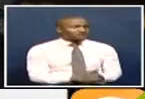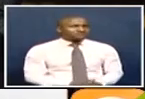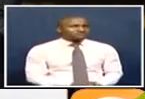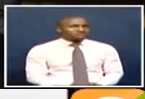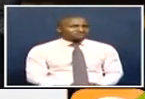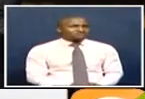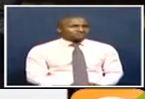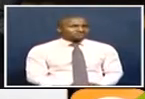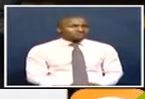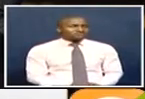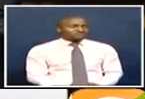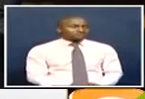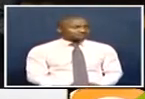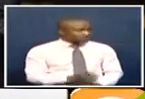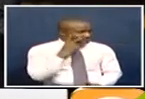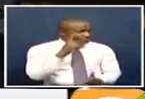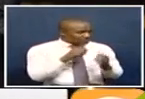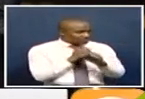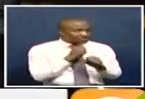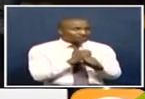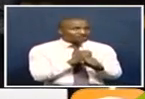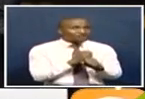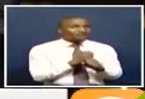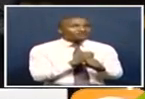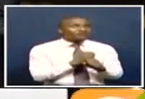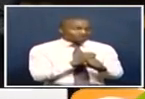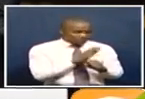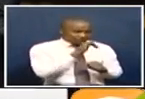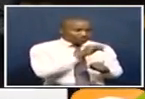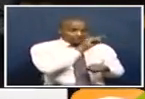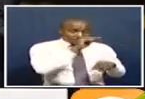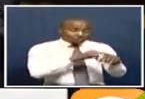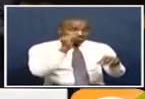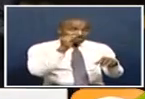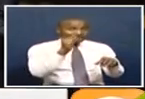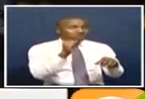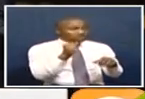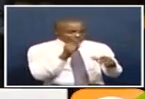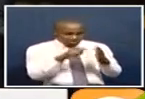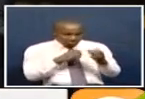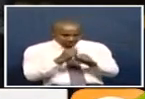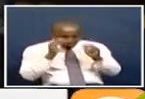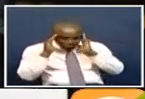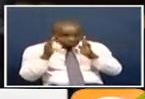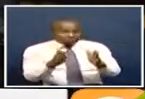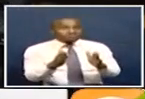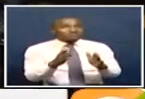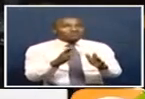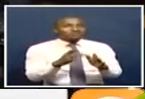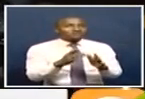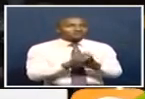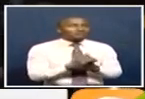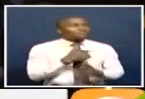What? Except what I have done. I've created a big departure from national politics to what I'm doing. What because are, I don't want to politics. Why